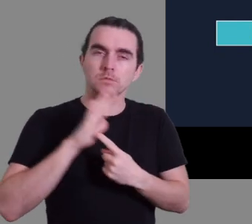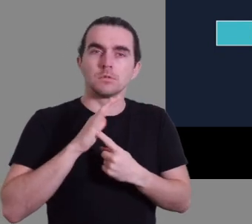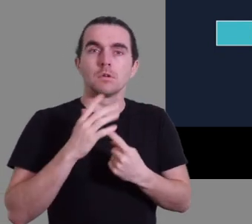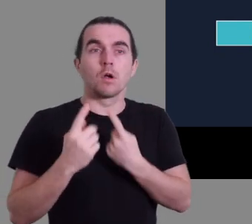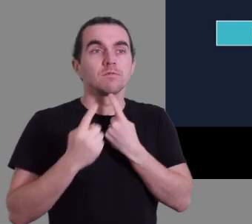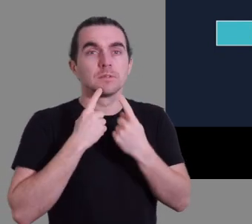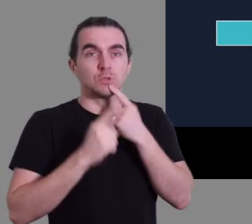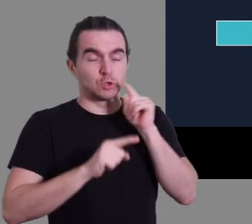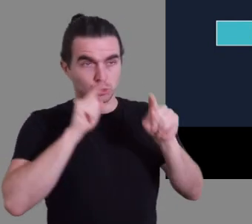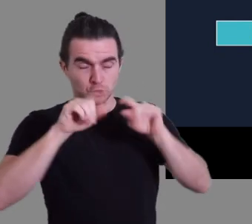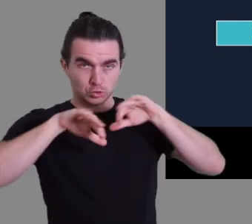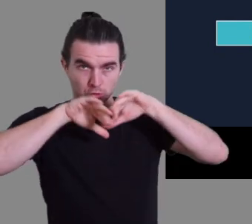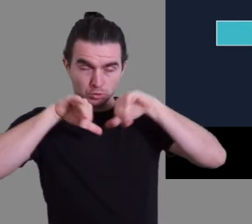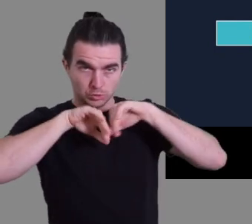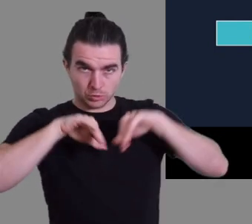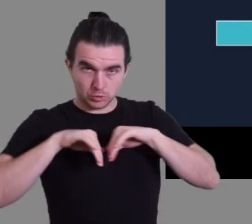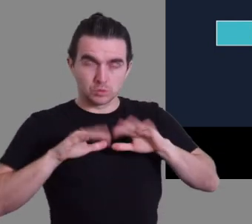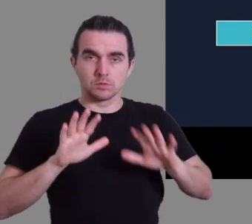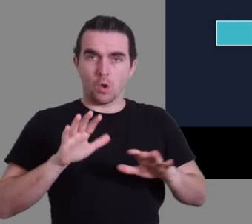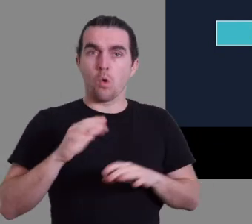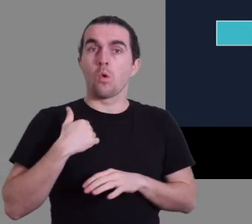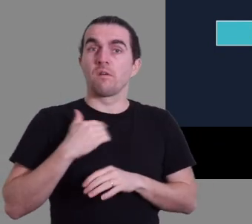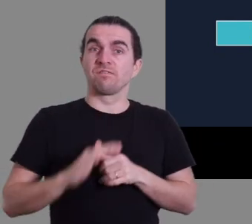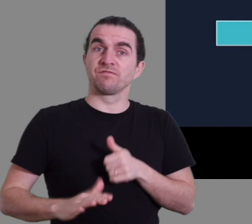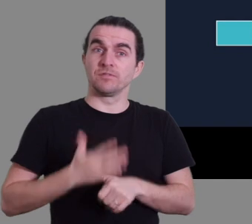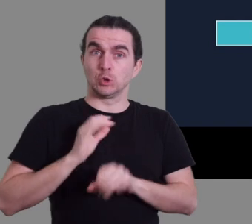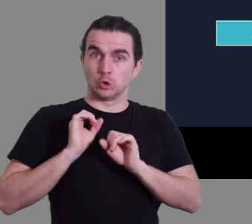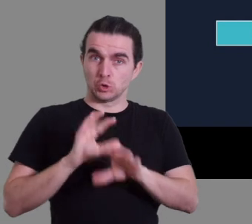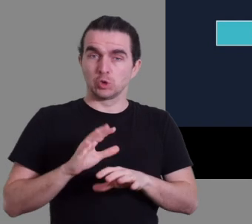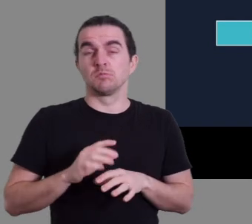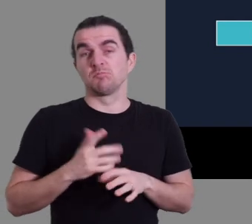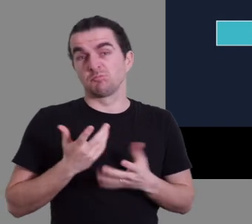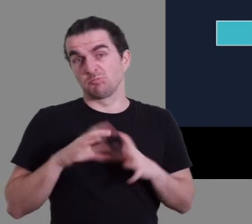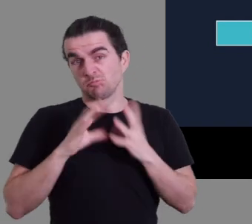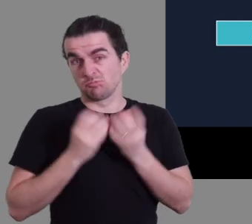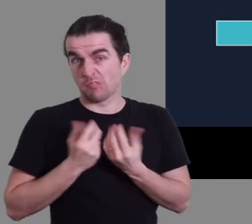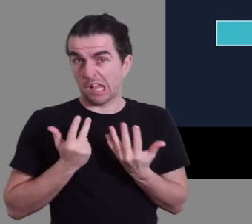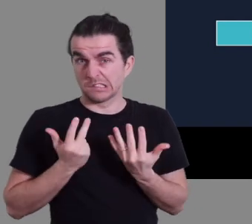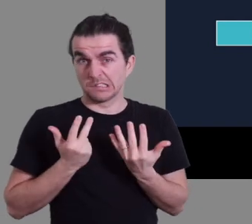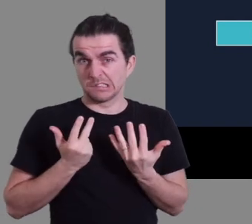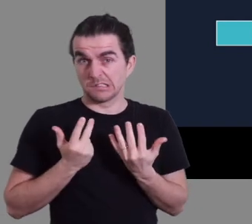the information. So I chunked it at first into eight